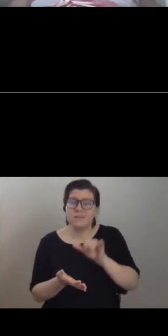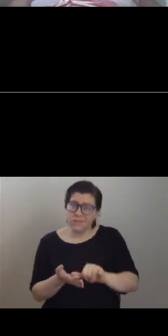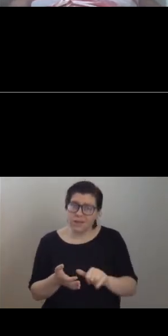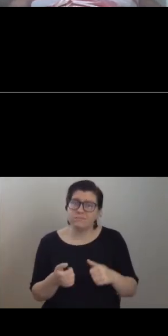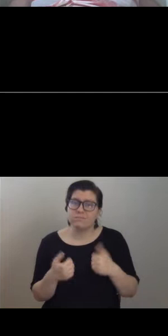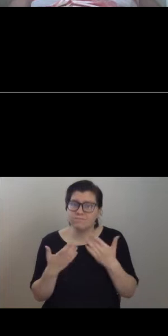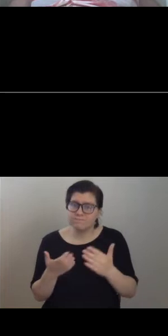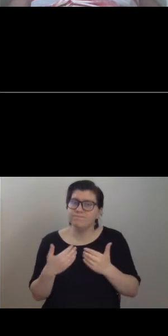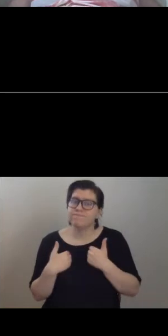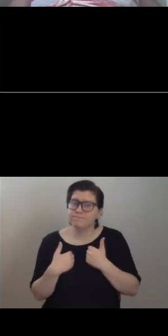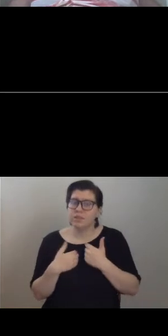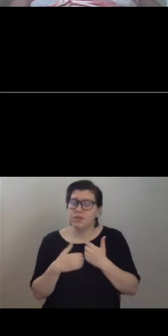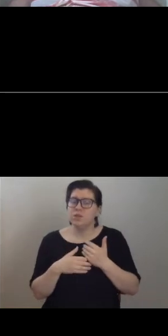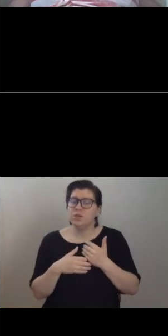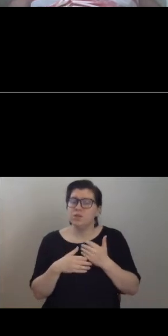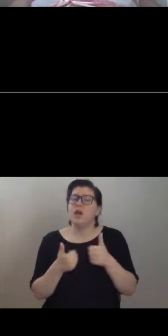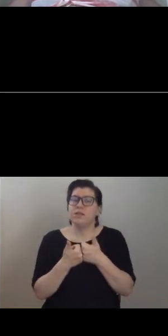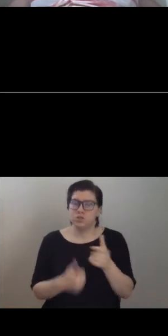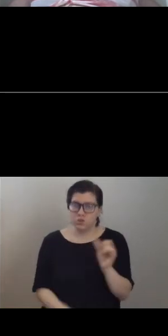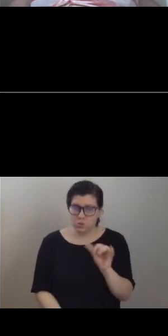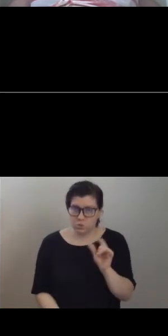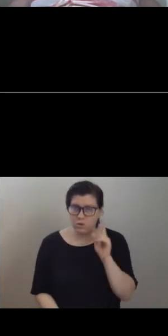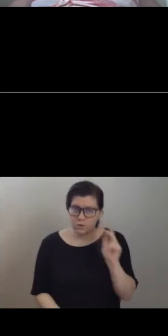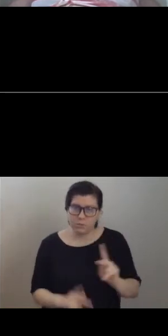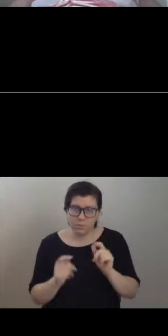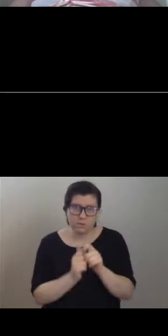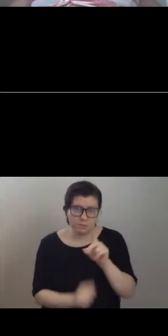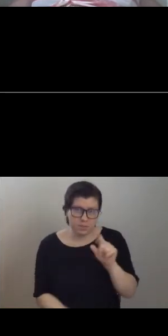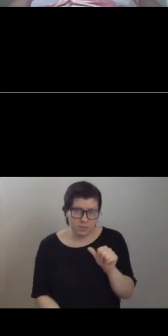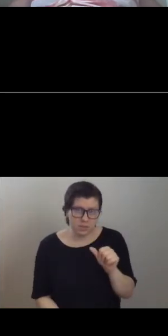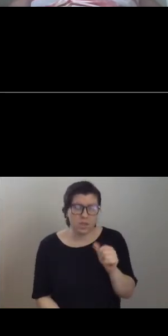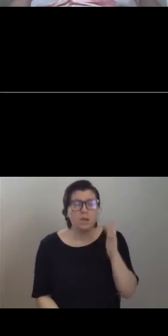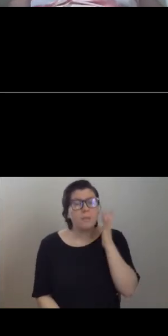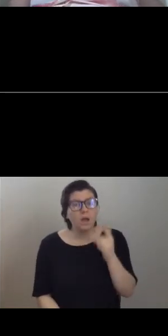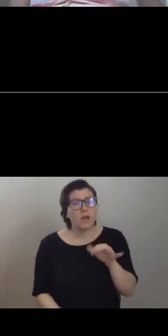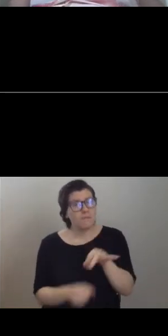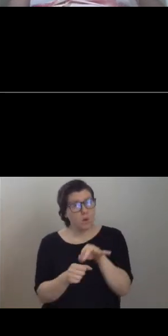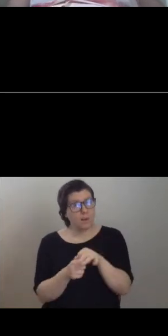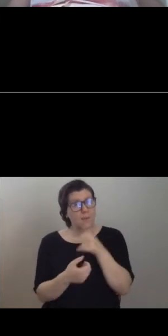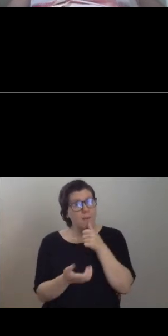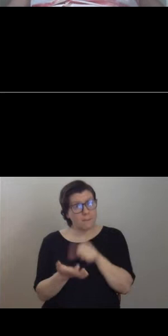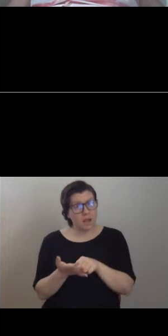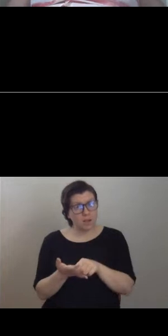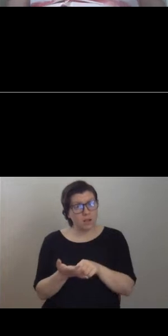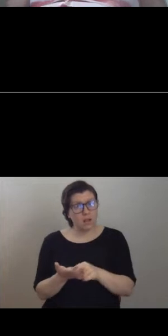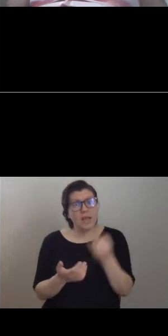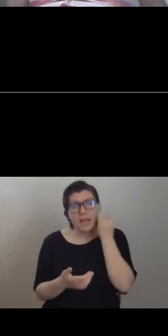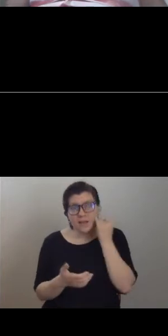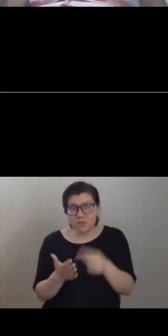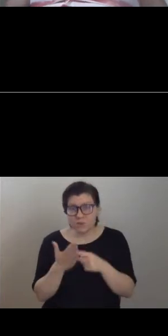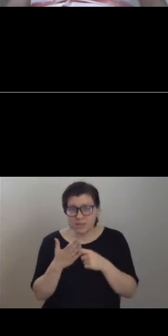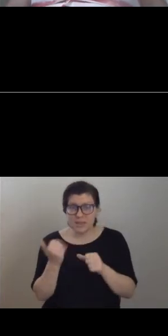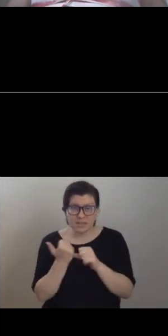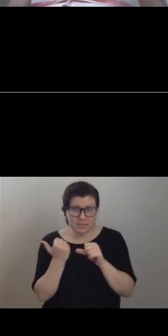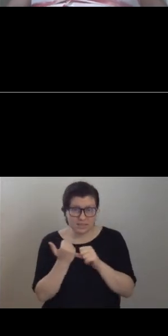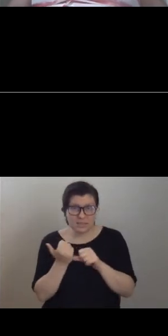with disabilities, because voting by mail, if you need assistance marking the